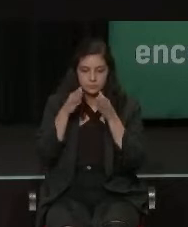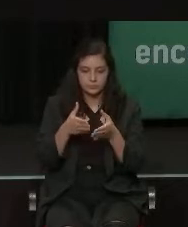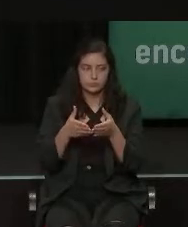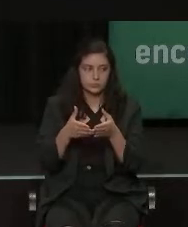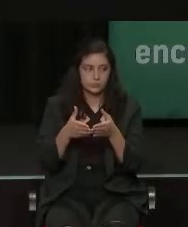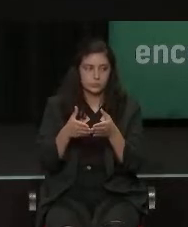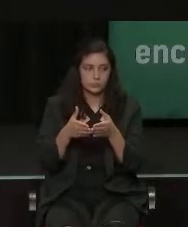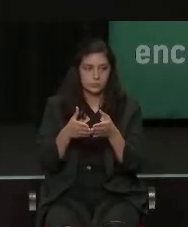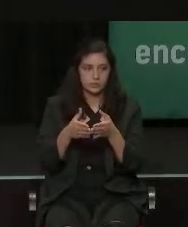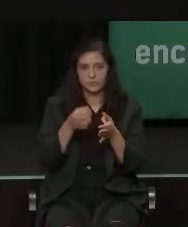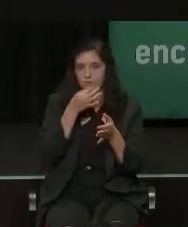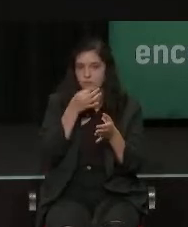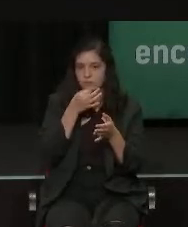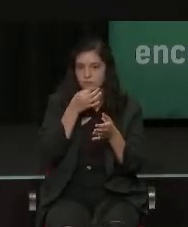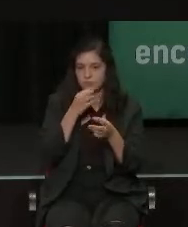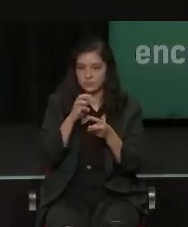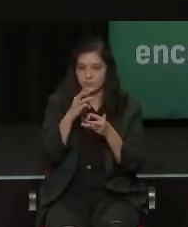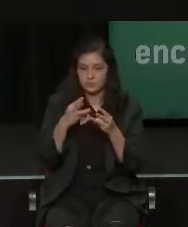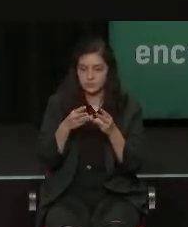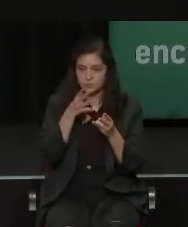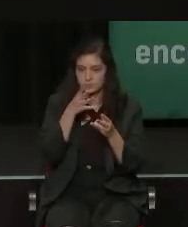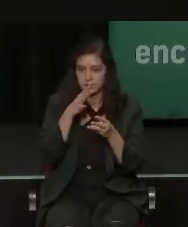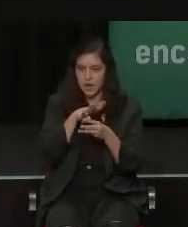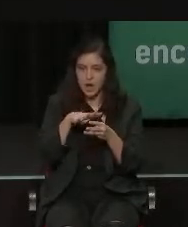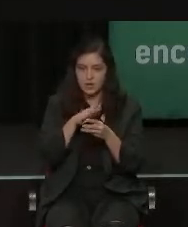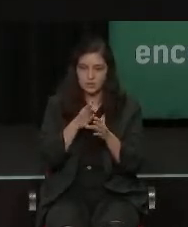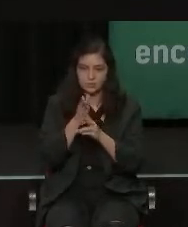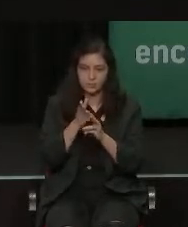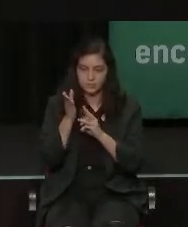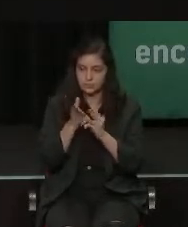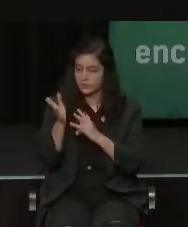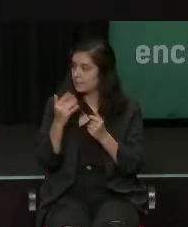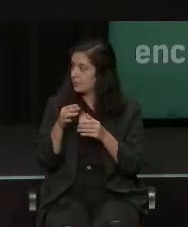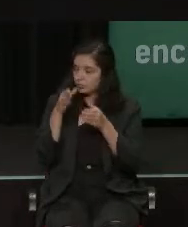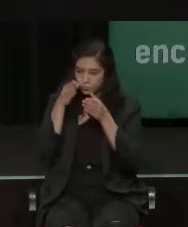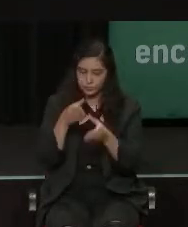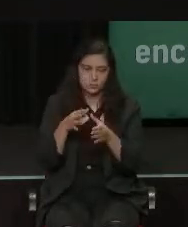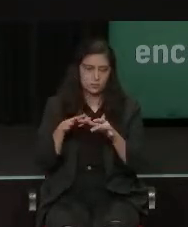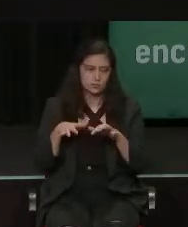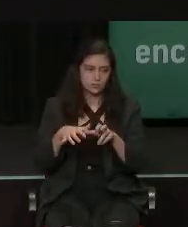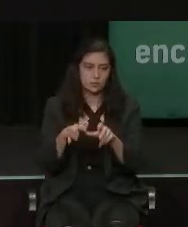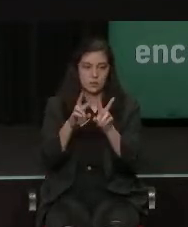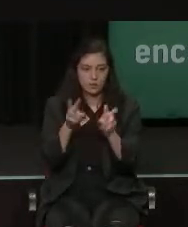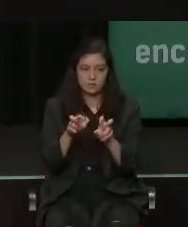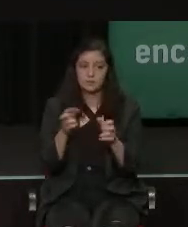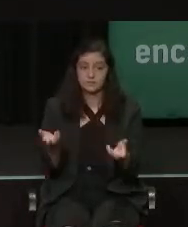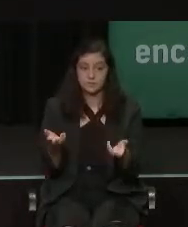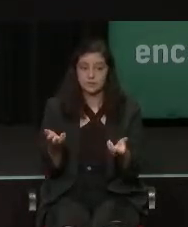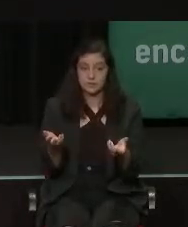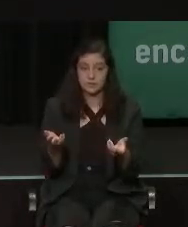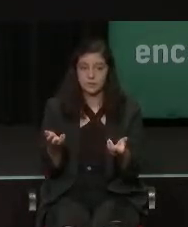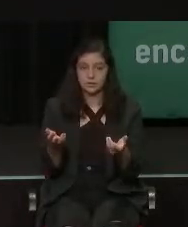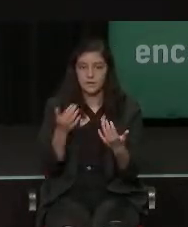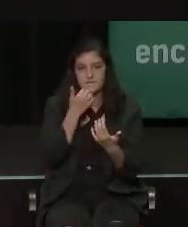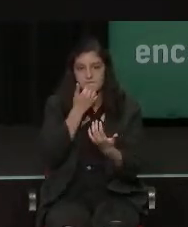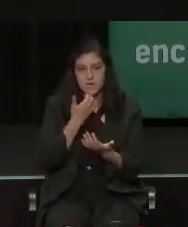We have 3 speakers working in different areas, but all devoted to this topic, and it is our